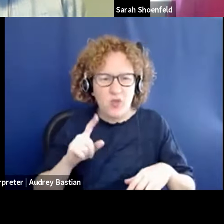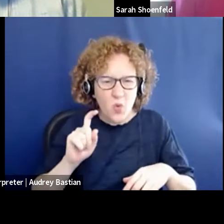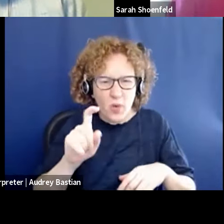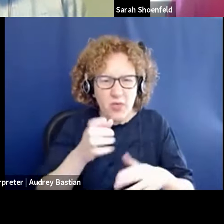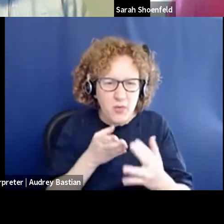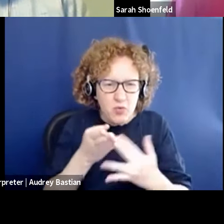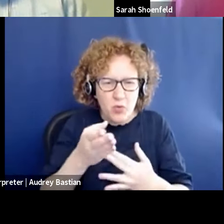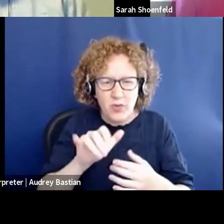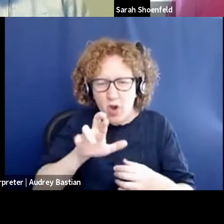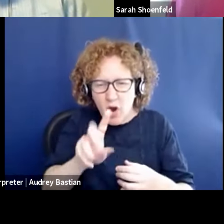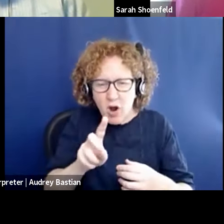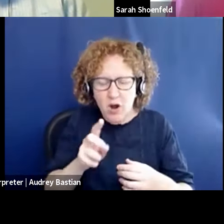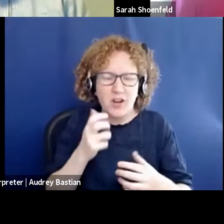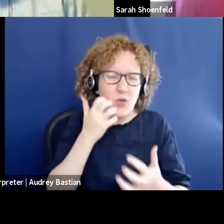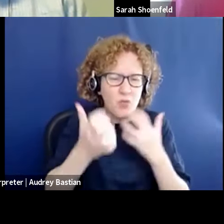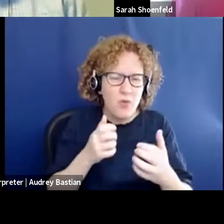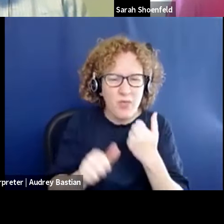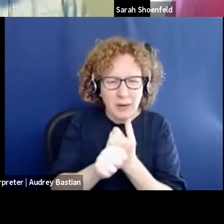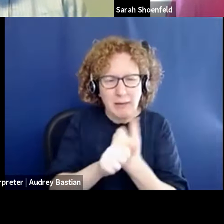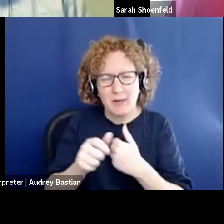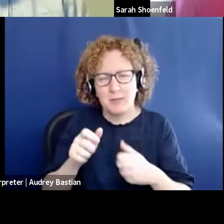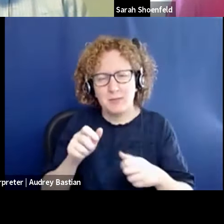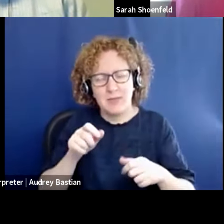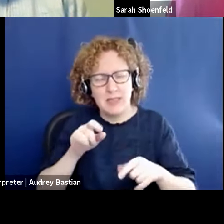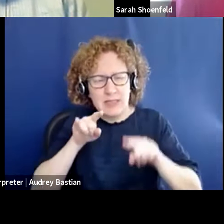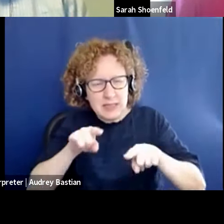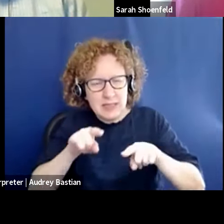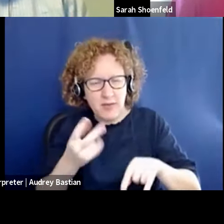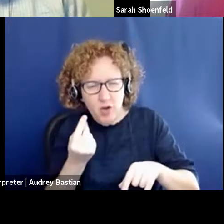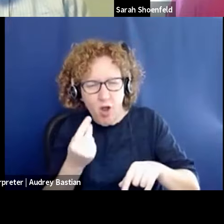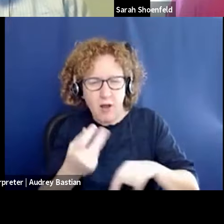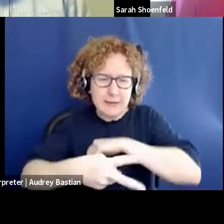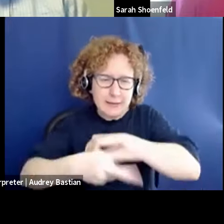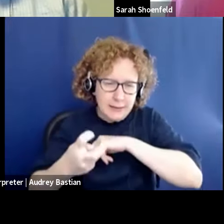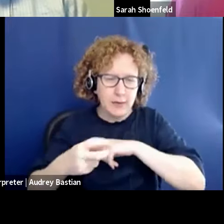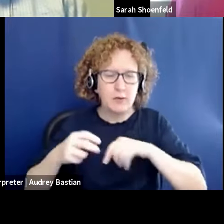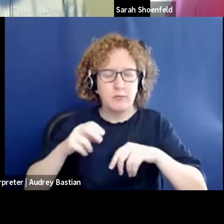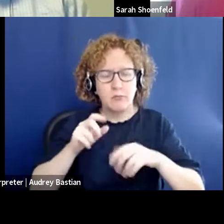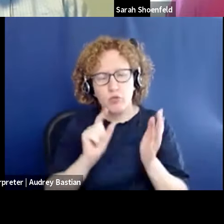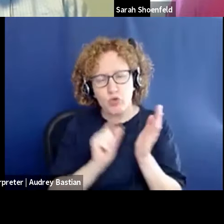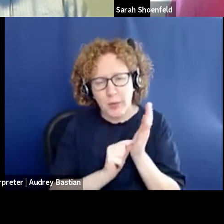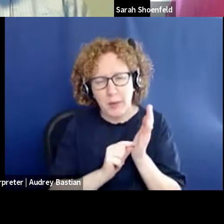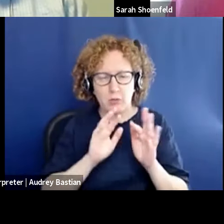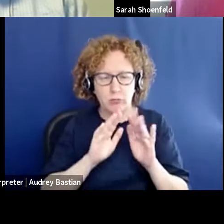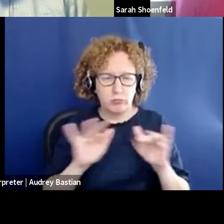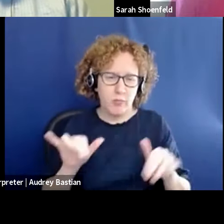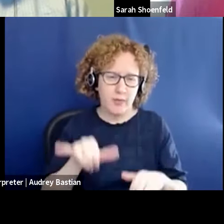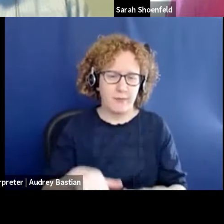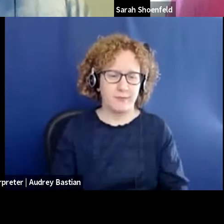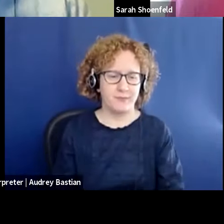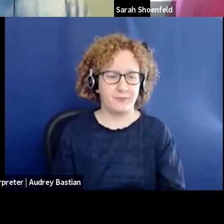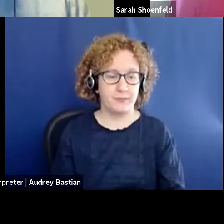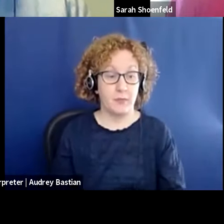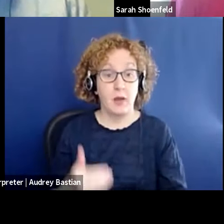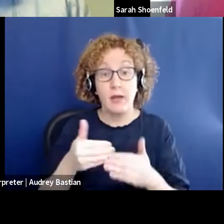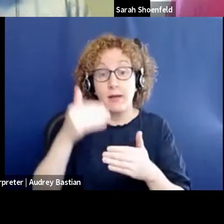them, vandalizing their car, teasing their dogs, stealing newspaper, all that type of thing. So in this